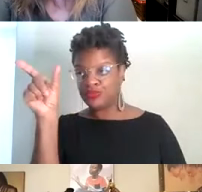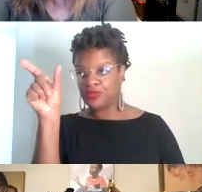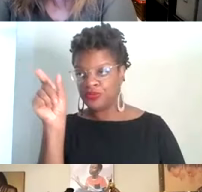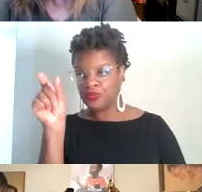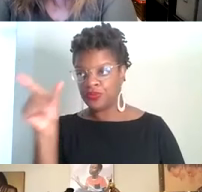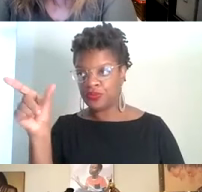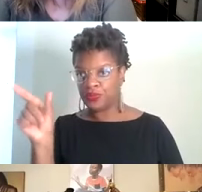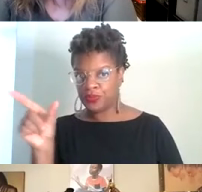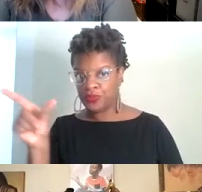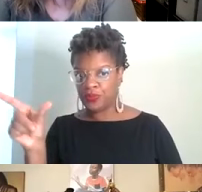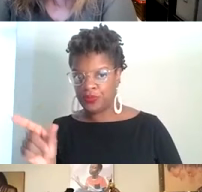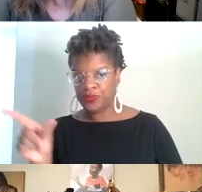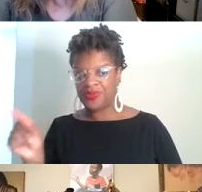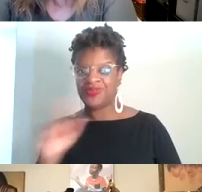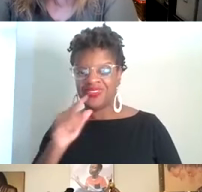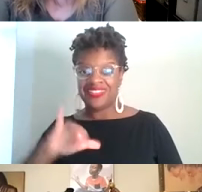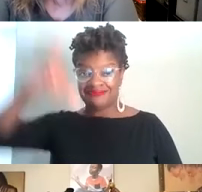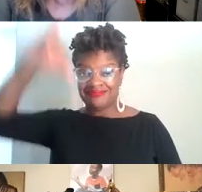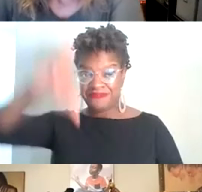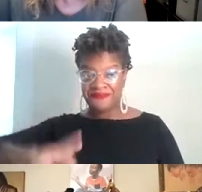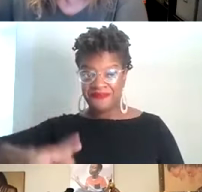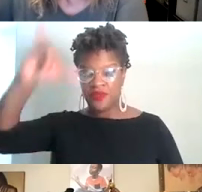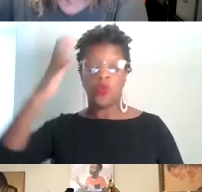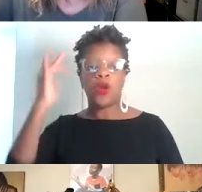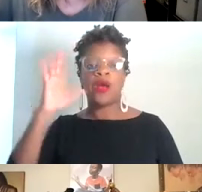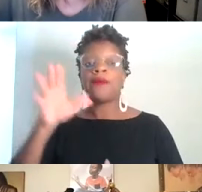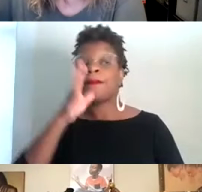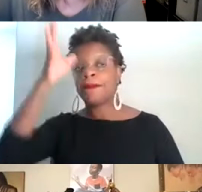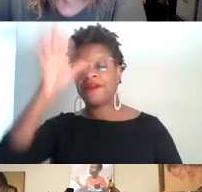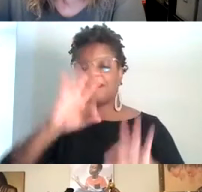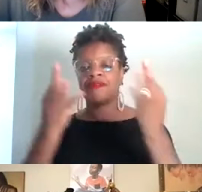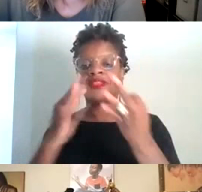to create this vision for playful learning.